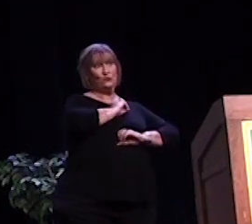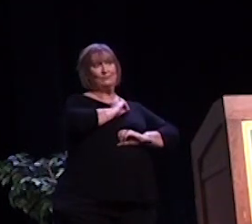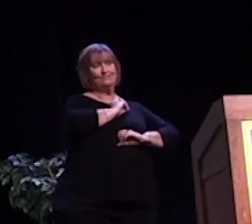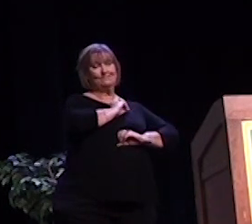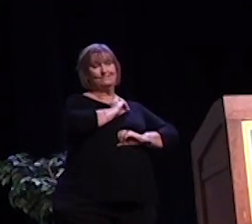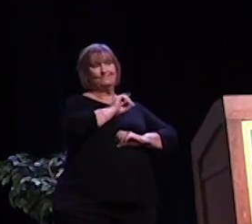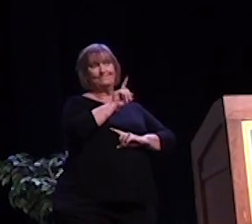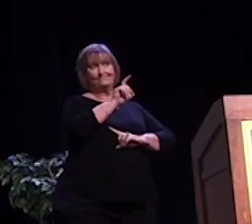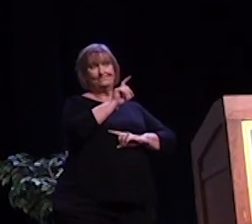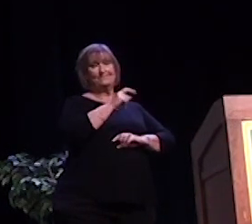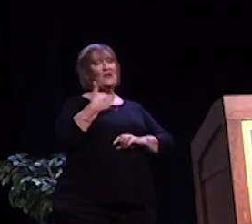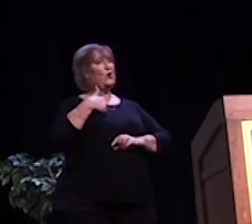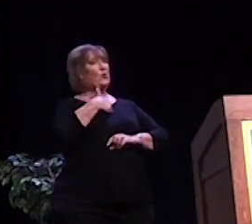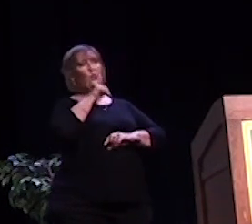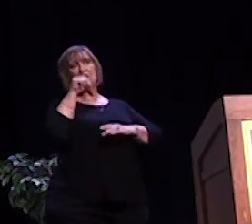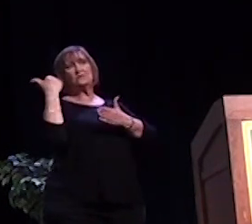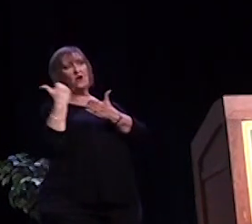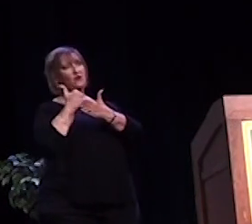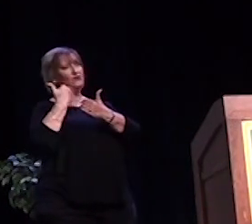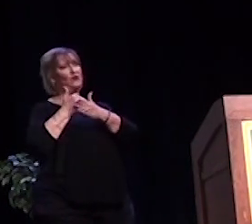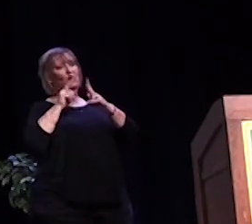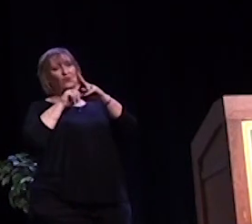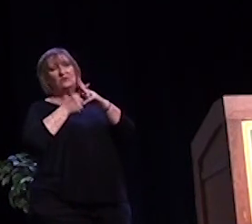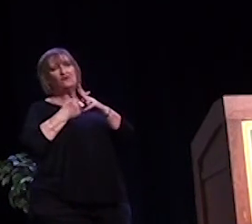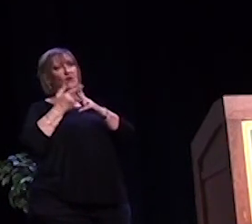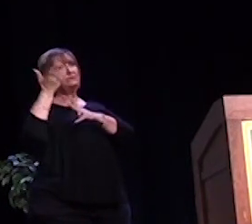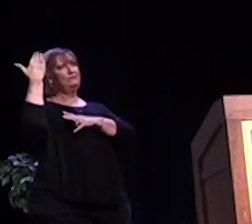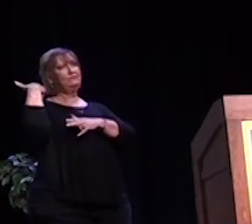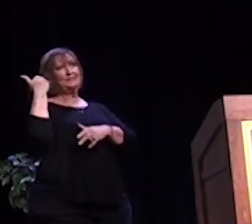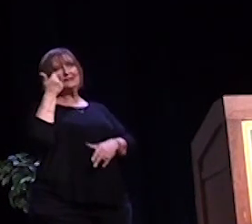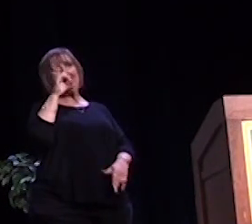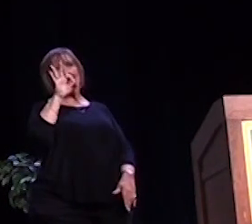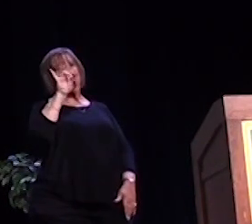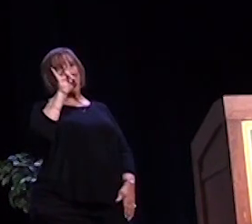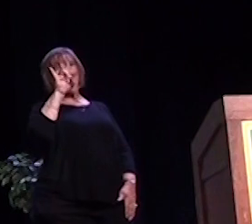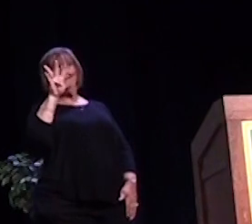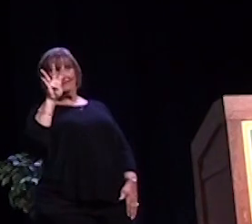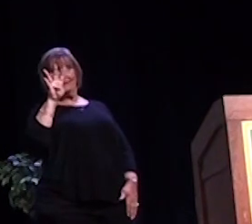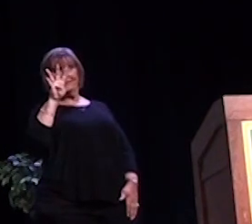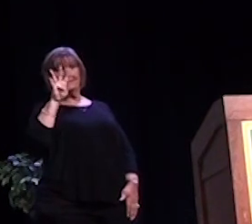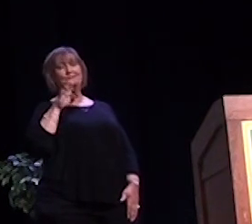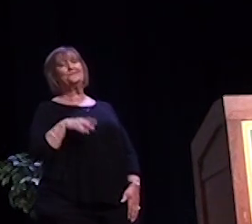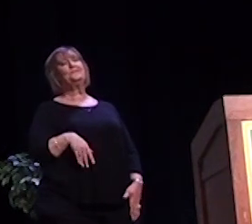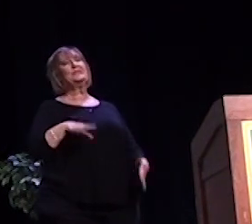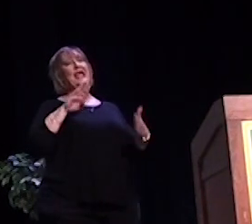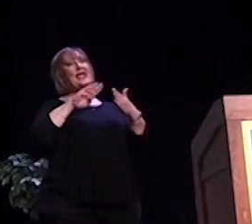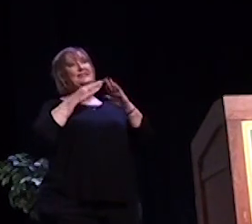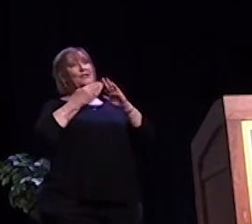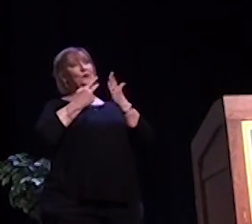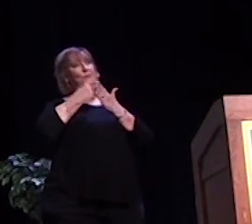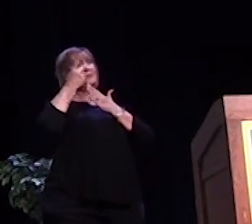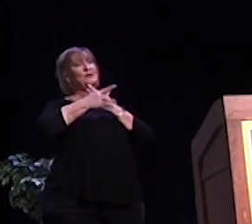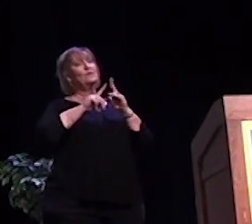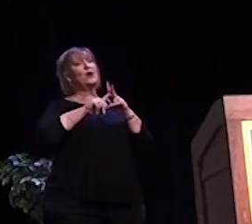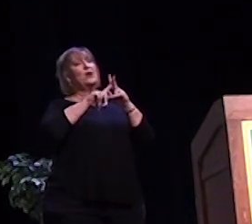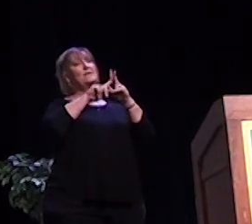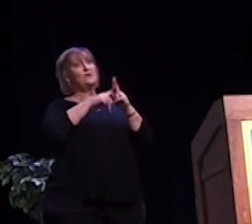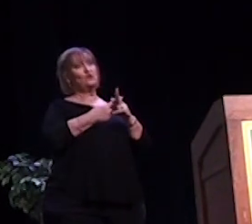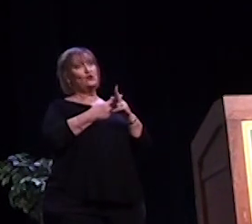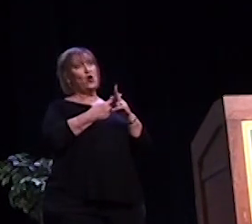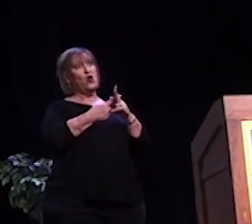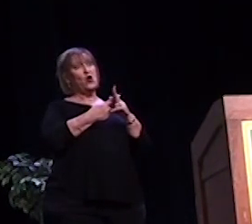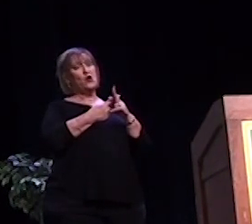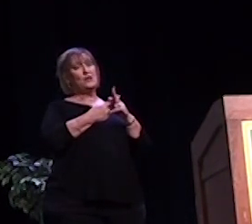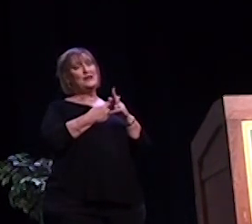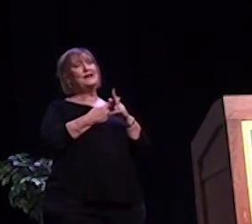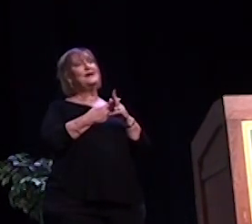So we're not new. We've been around since 1984. It's a community project that started up in the little